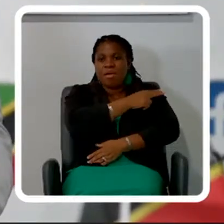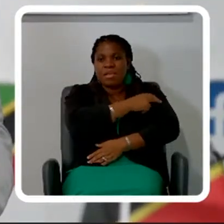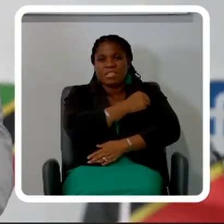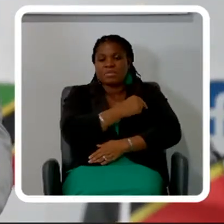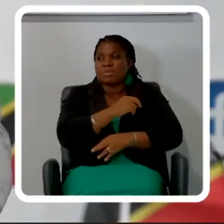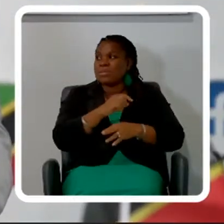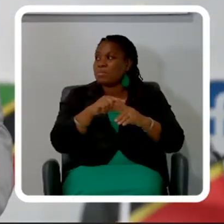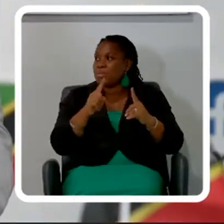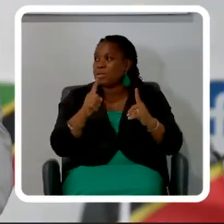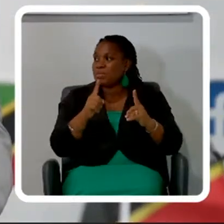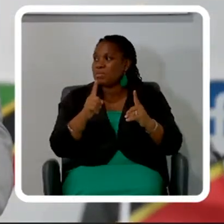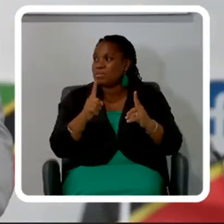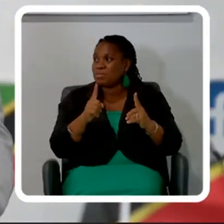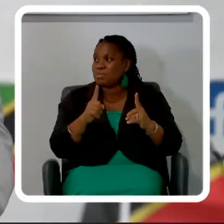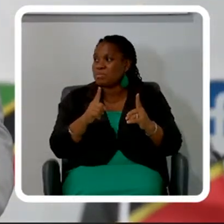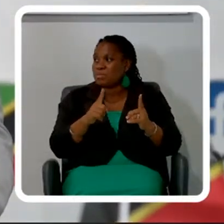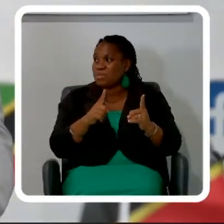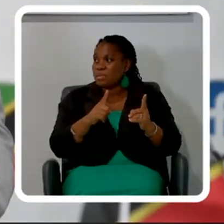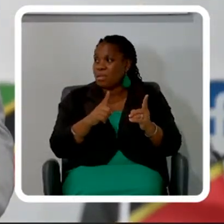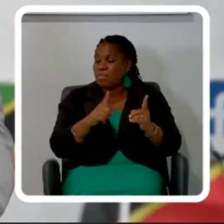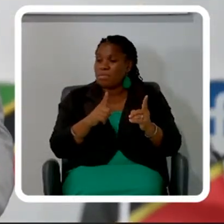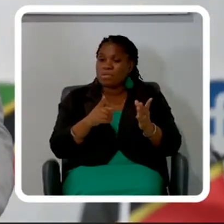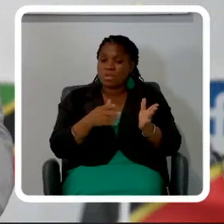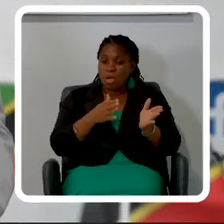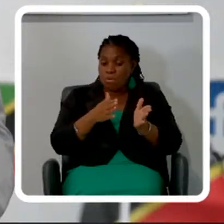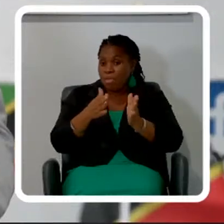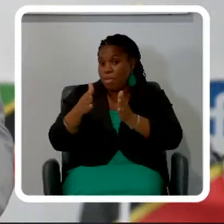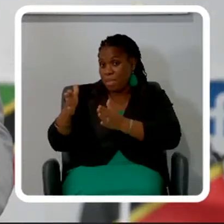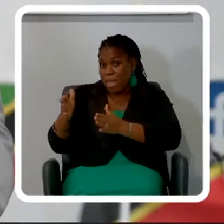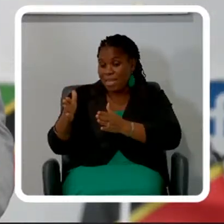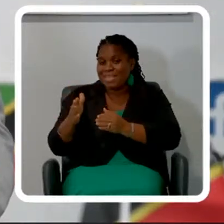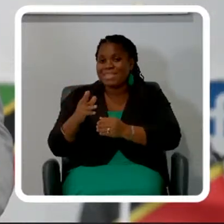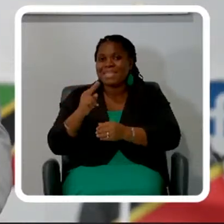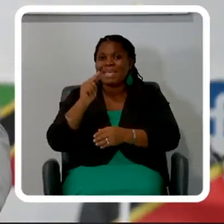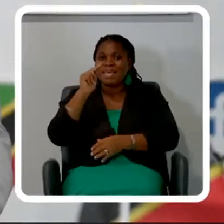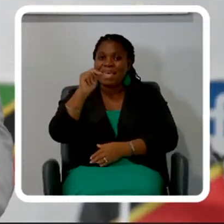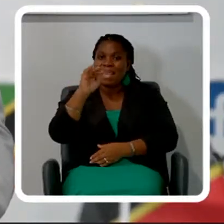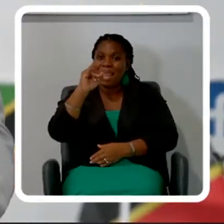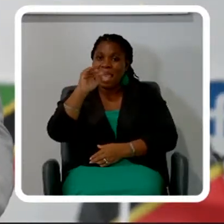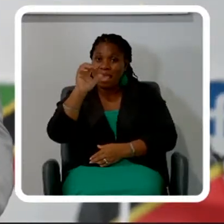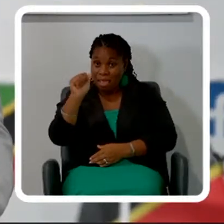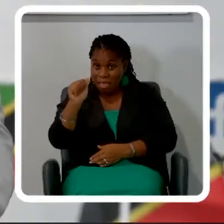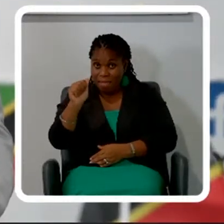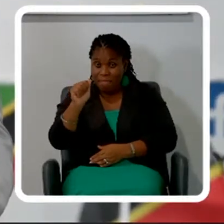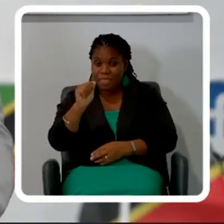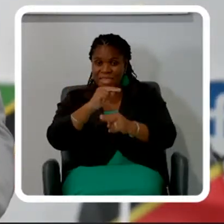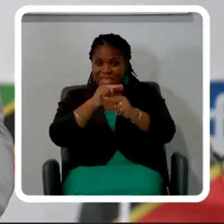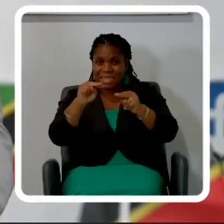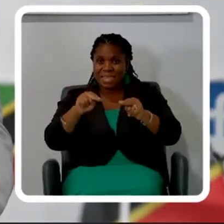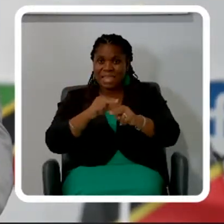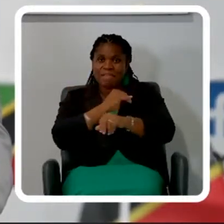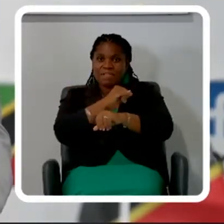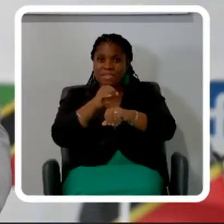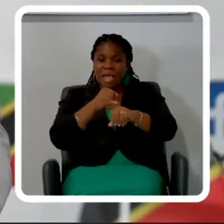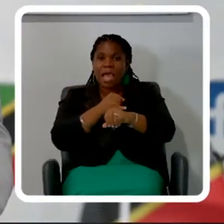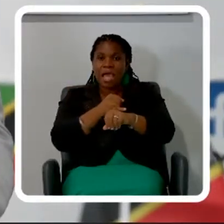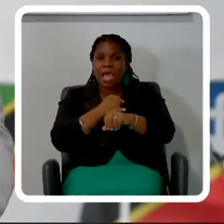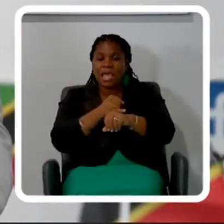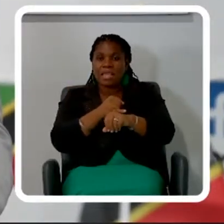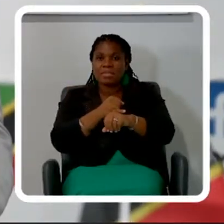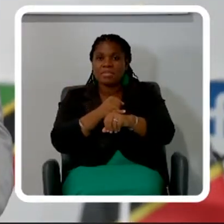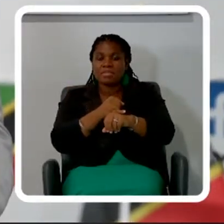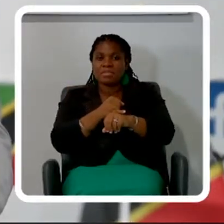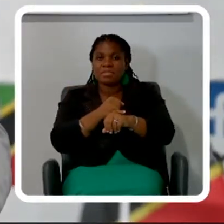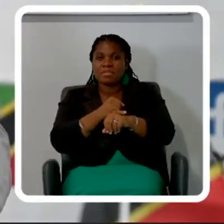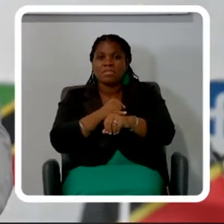based on our arrangement, the Nevis Island administration can pursue a number, its agenda, and it's pursuing its